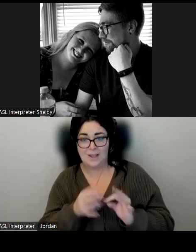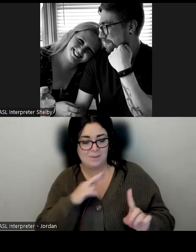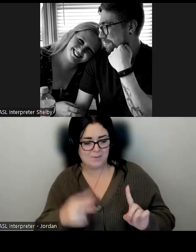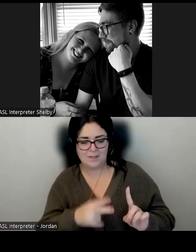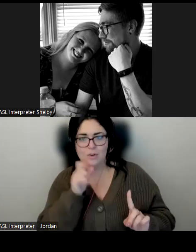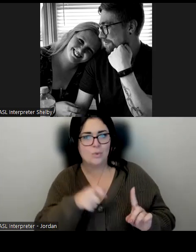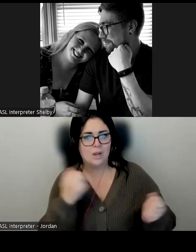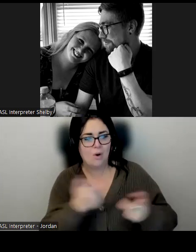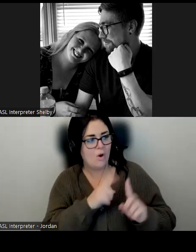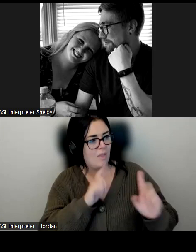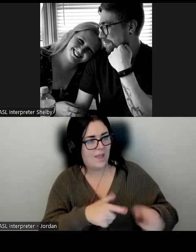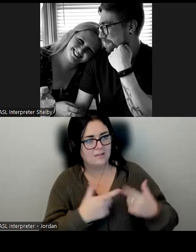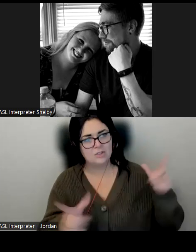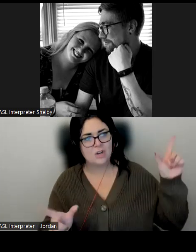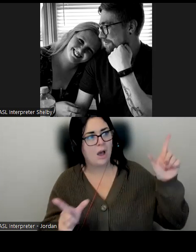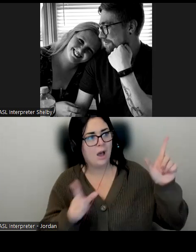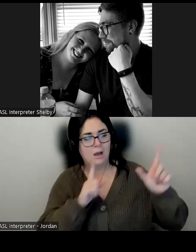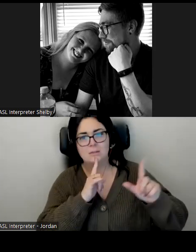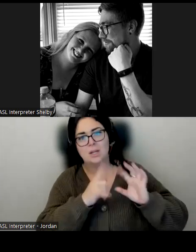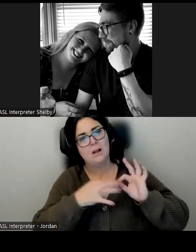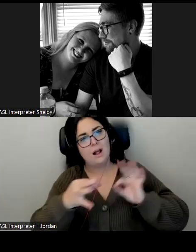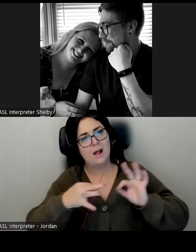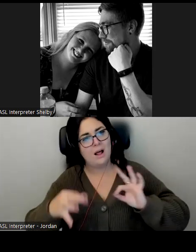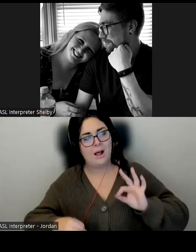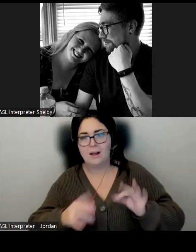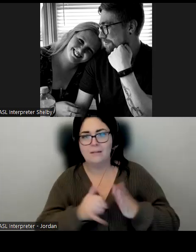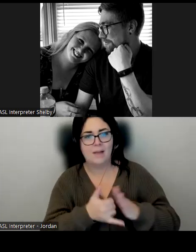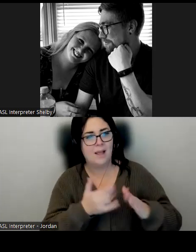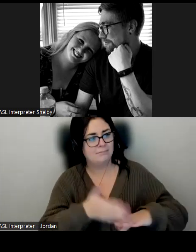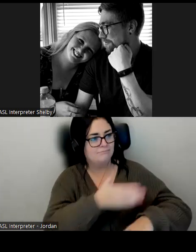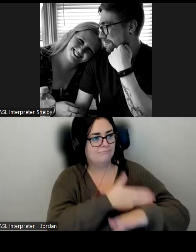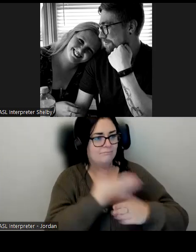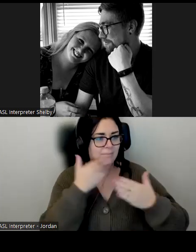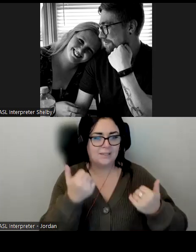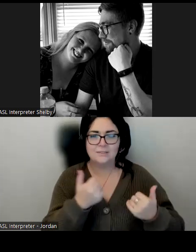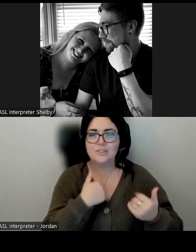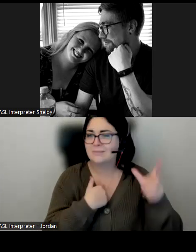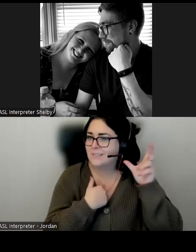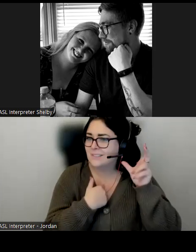don't have to offer big, grandiose ideas about how to make anything better. Just listening